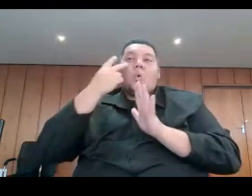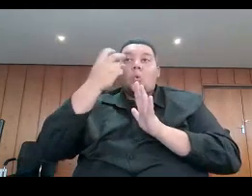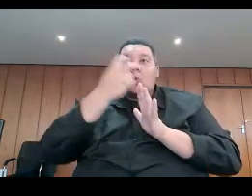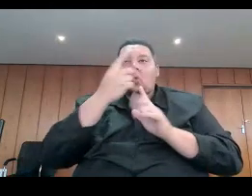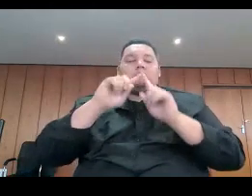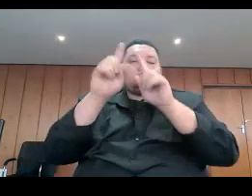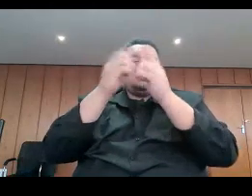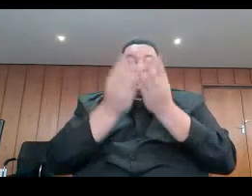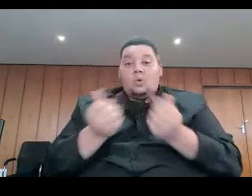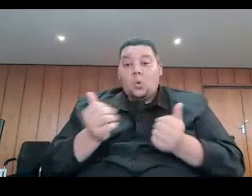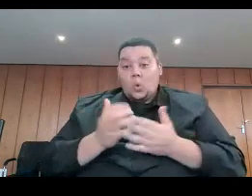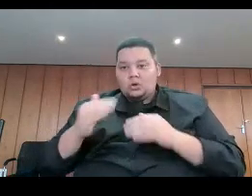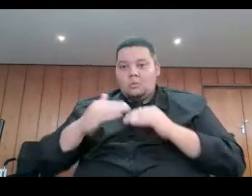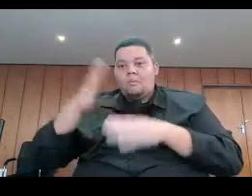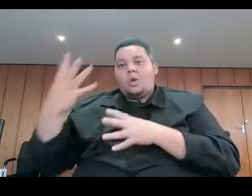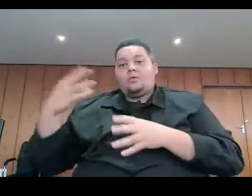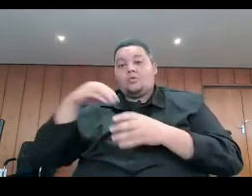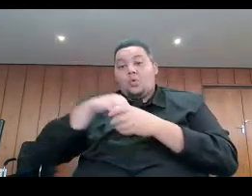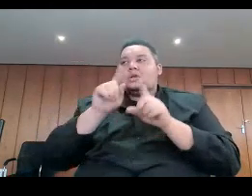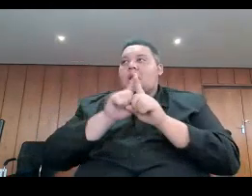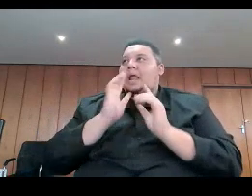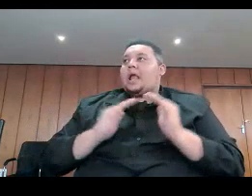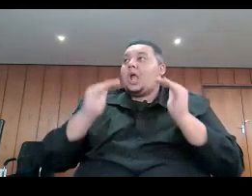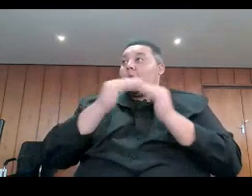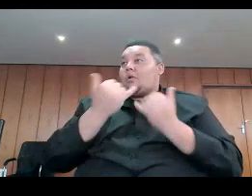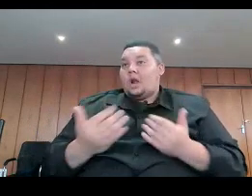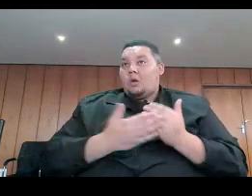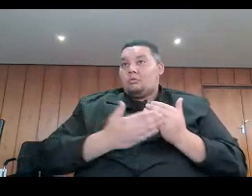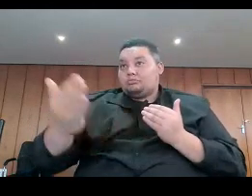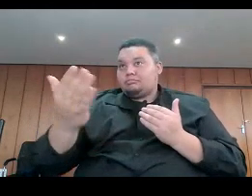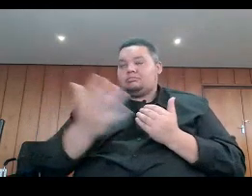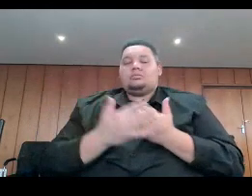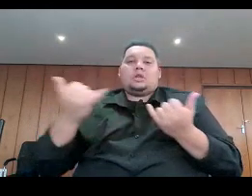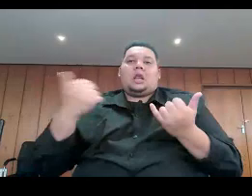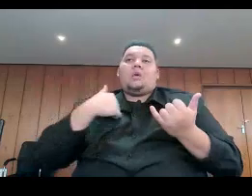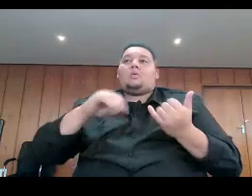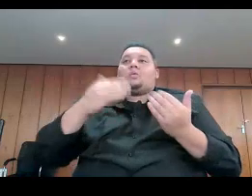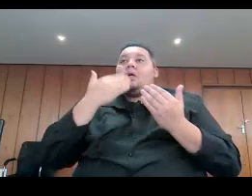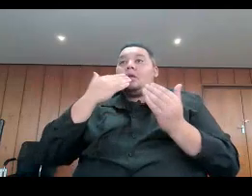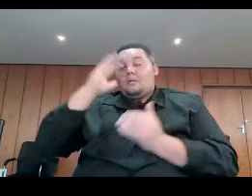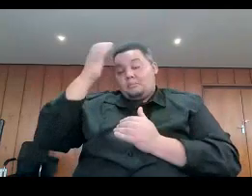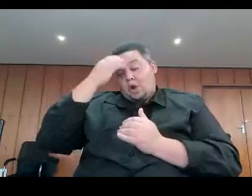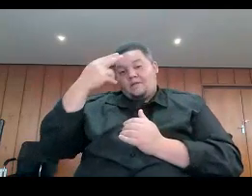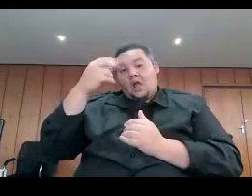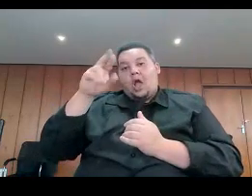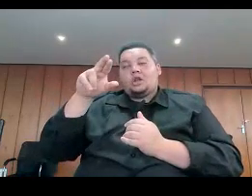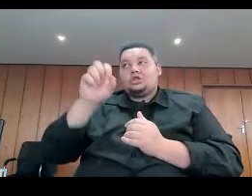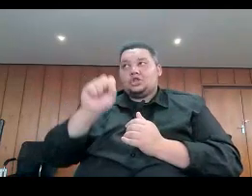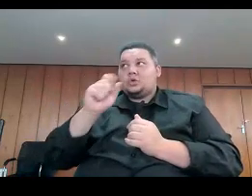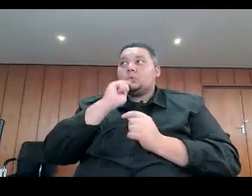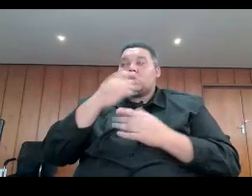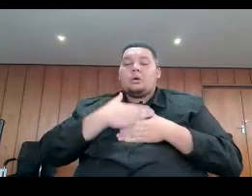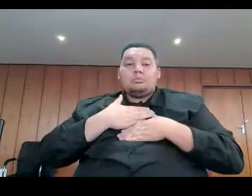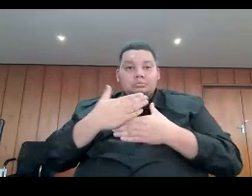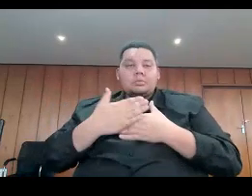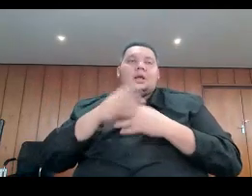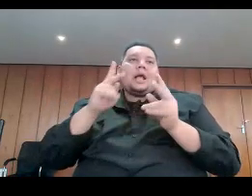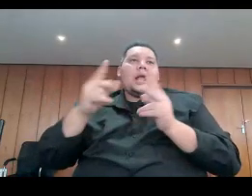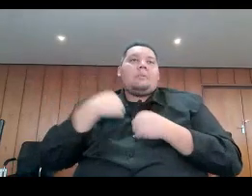is inclusive and equitable going forward. So I would really like to thank you, Harsha. Really appreciate it. Again,